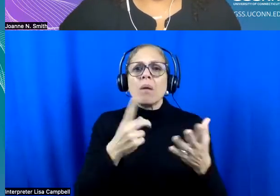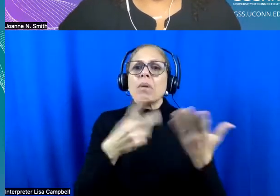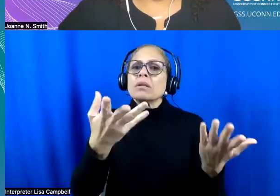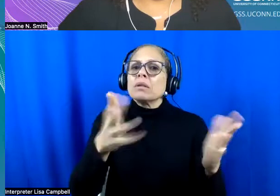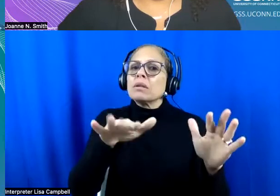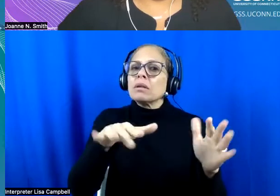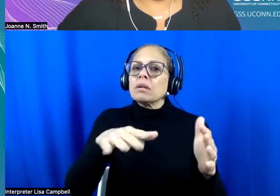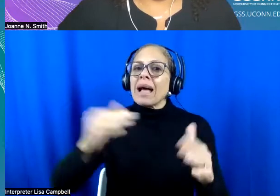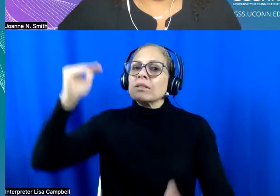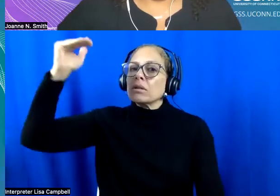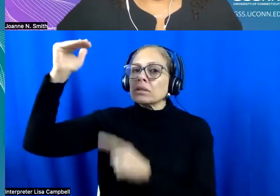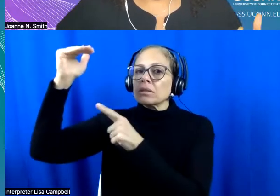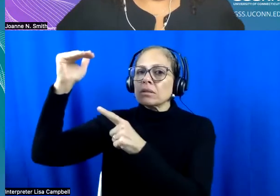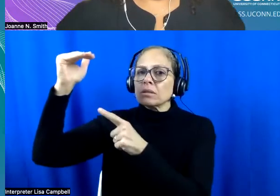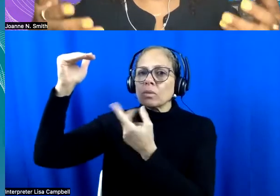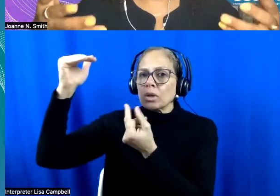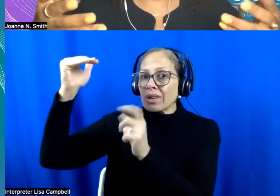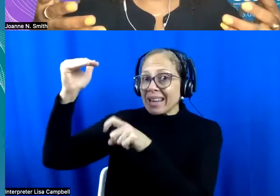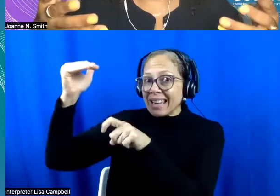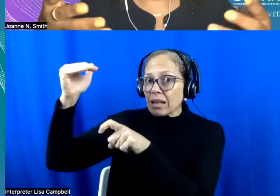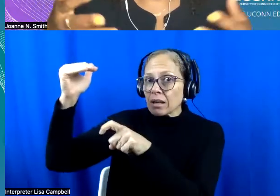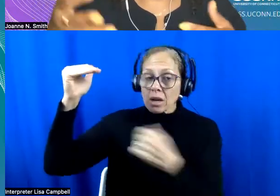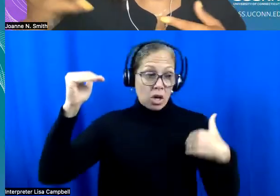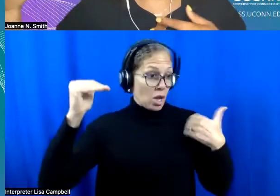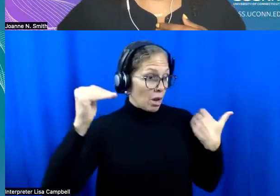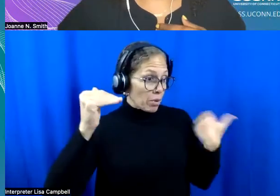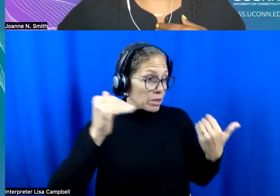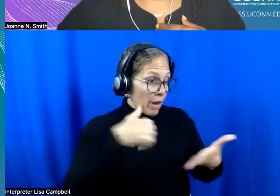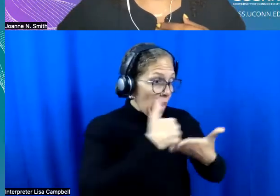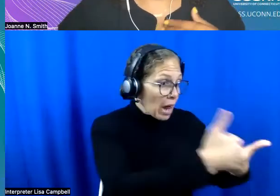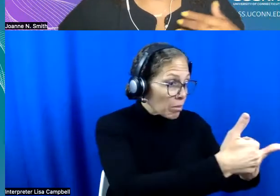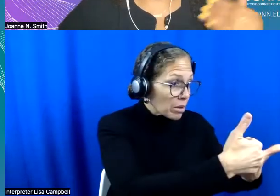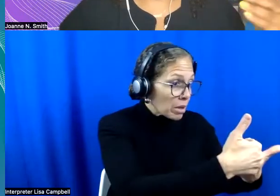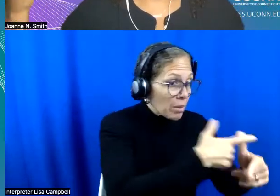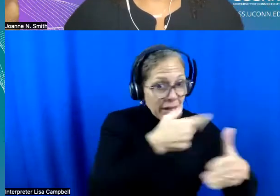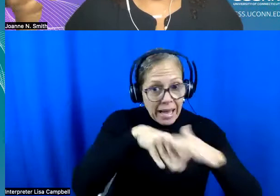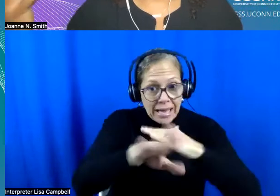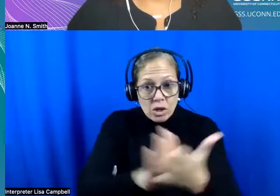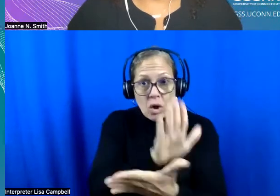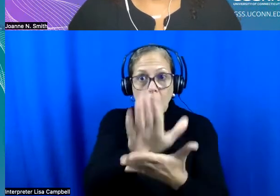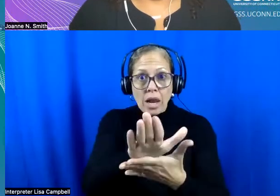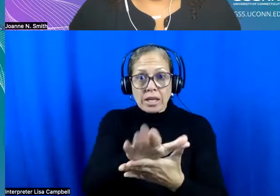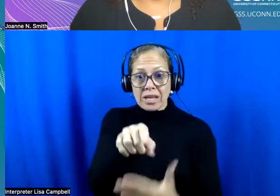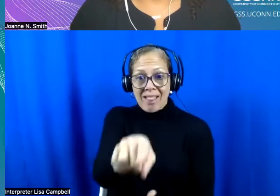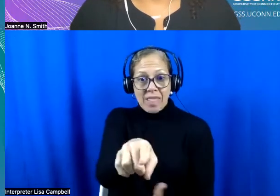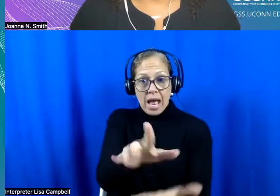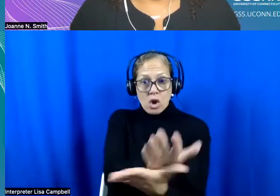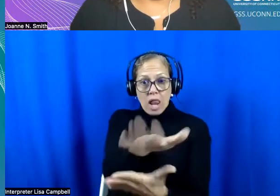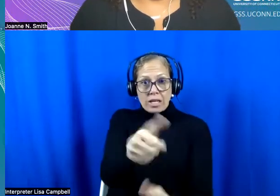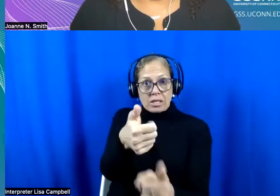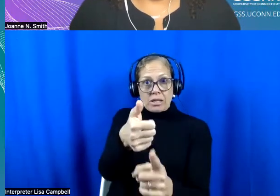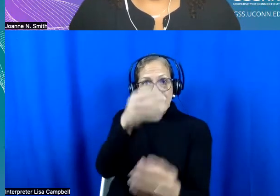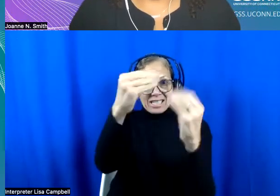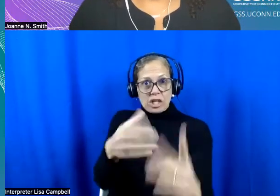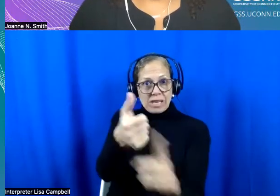health support, who didn't get it, and that young person gets it, and now they enter college, and this teacher who has not gotten the support that they